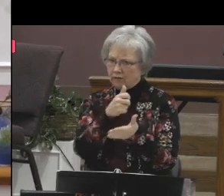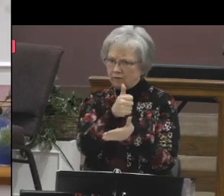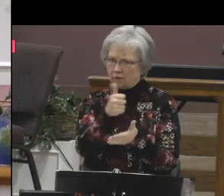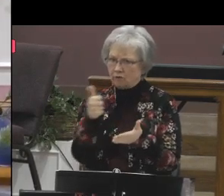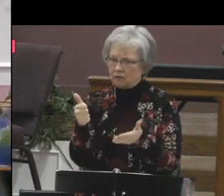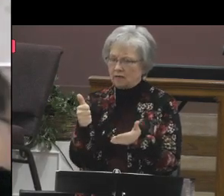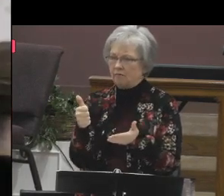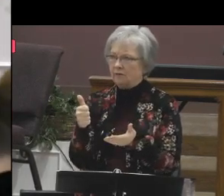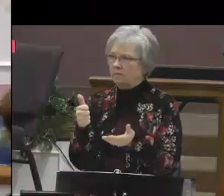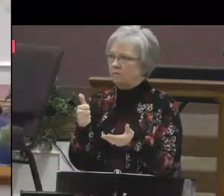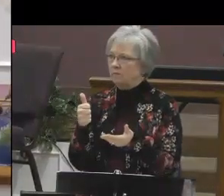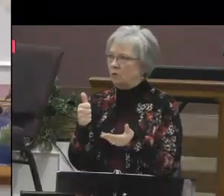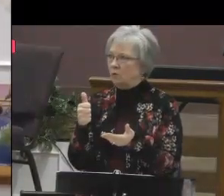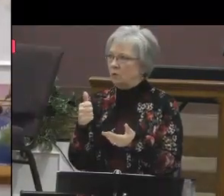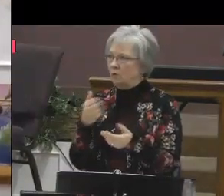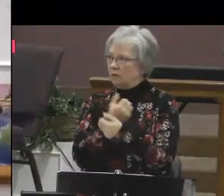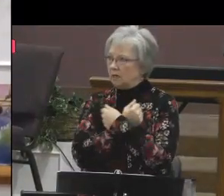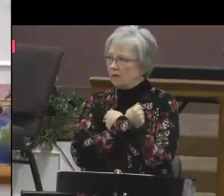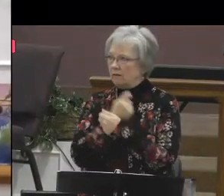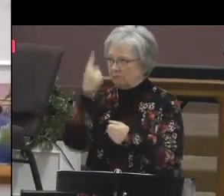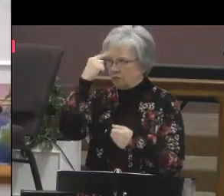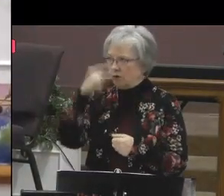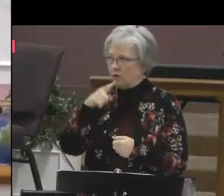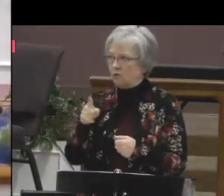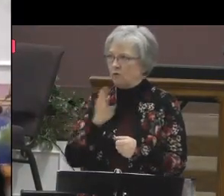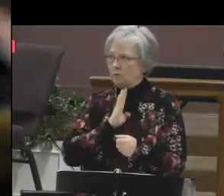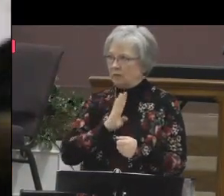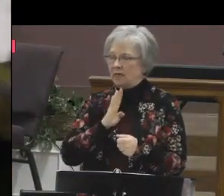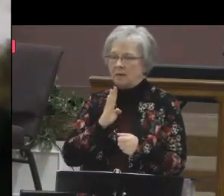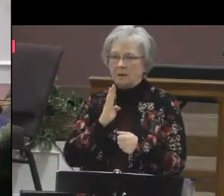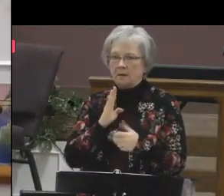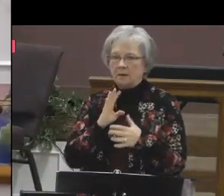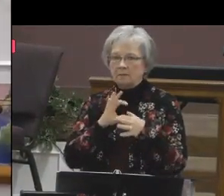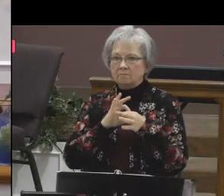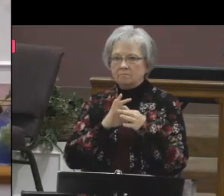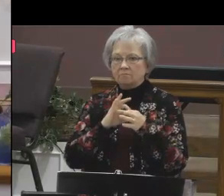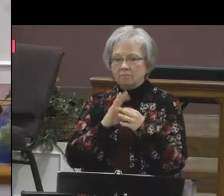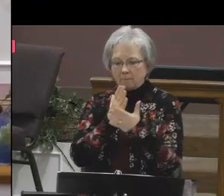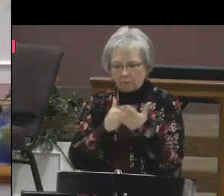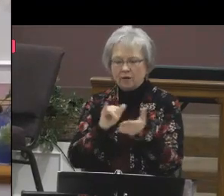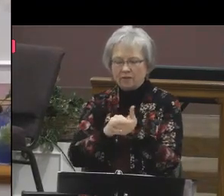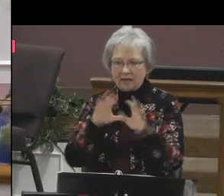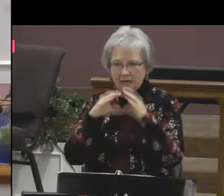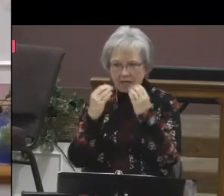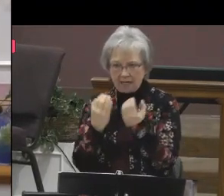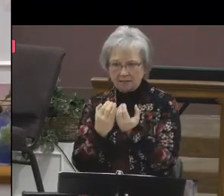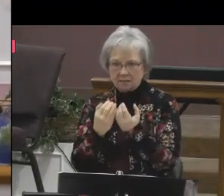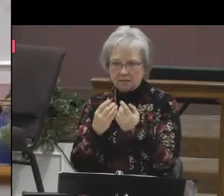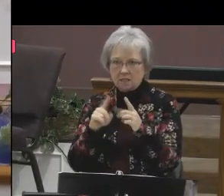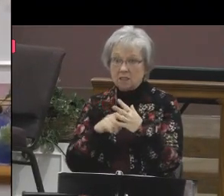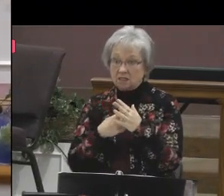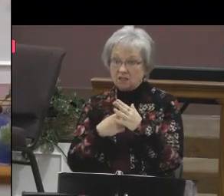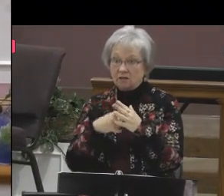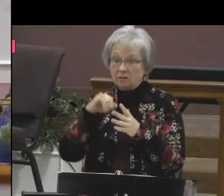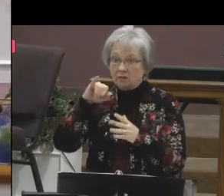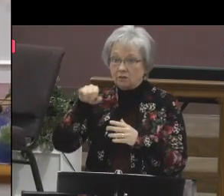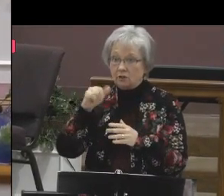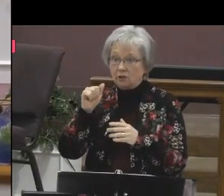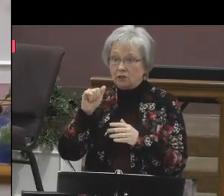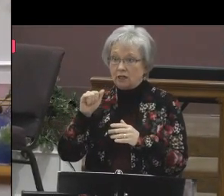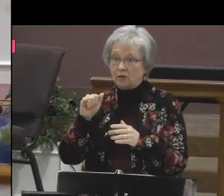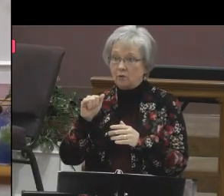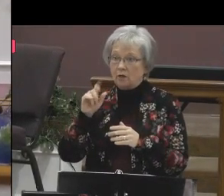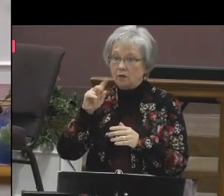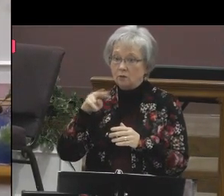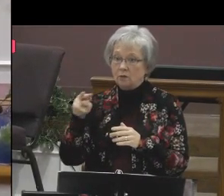over. We would love for you to be a part of that class, but it starts January 22nd, coming up quick. So we just need to know how